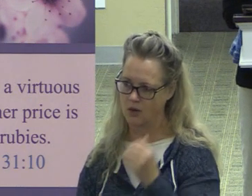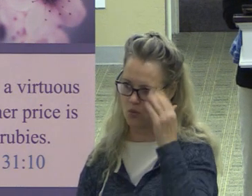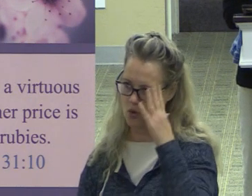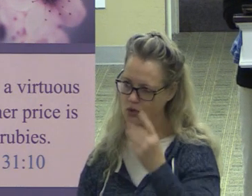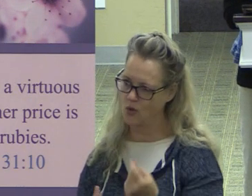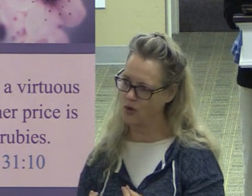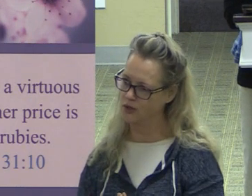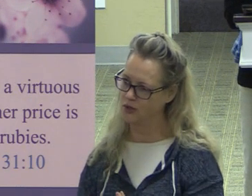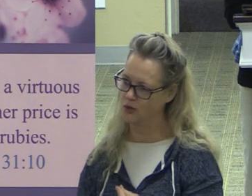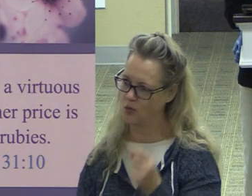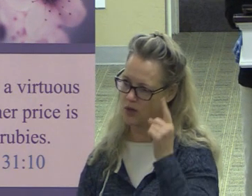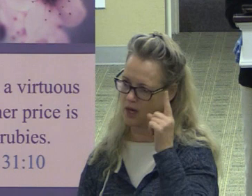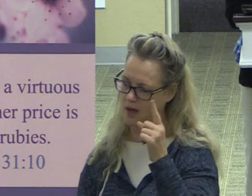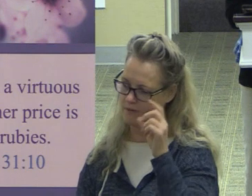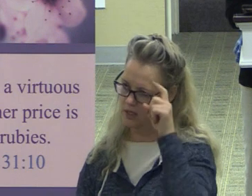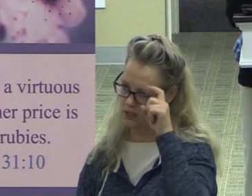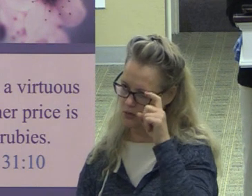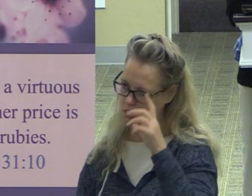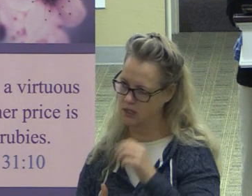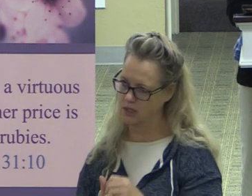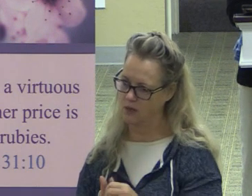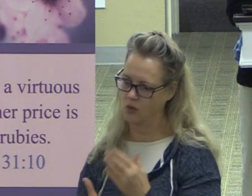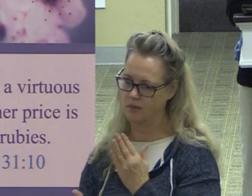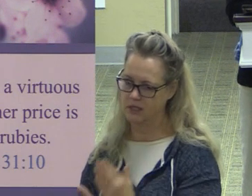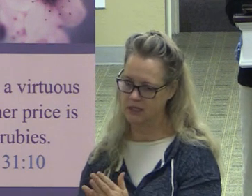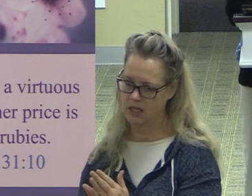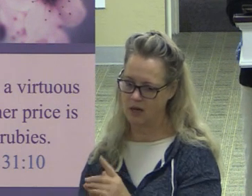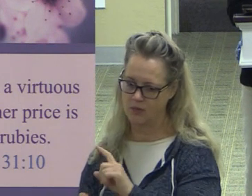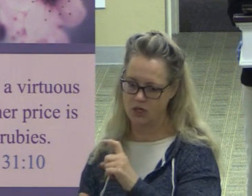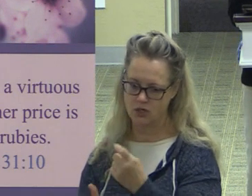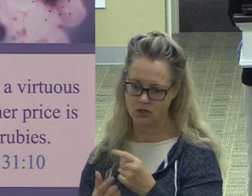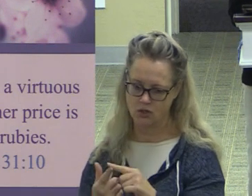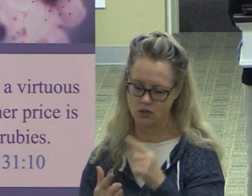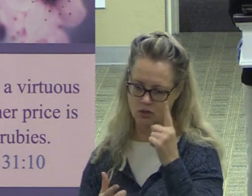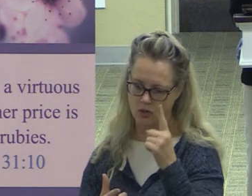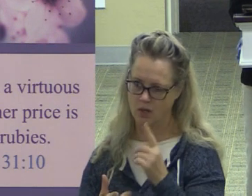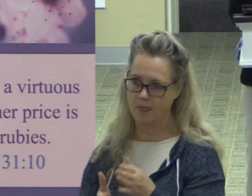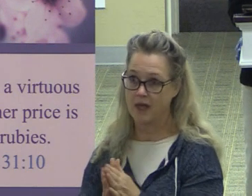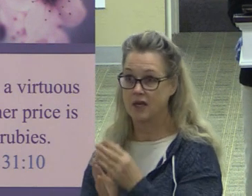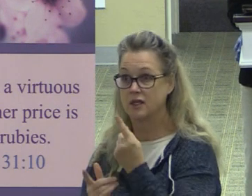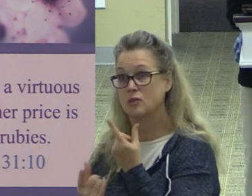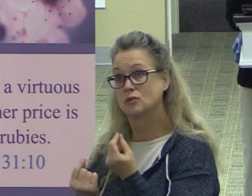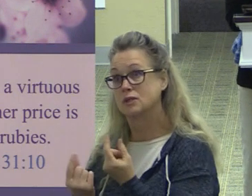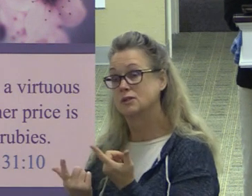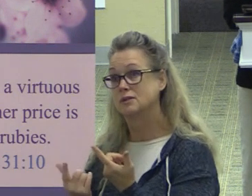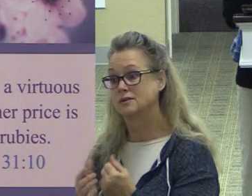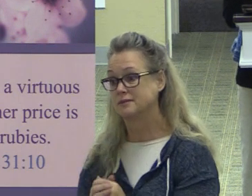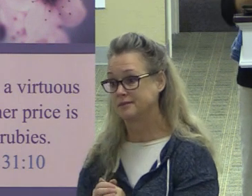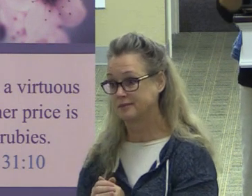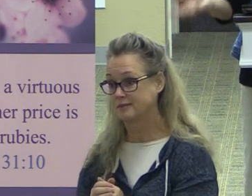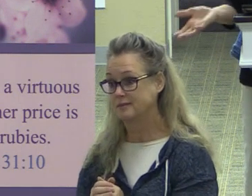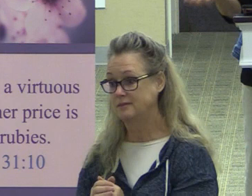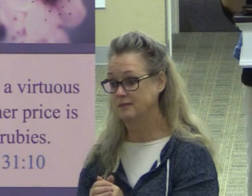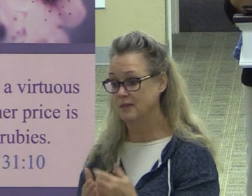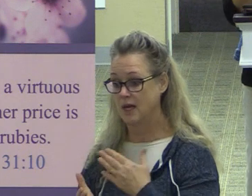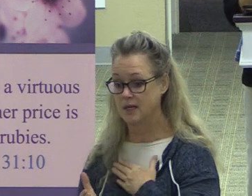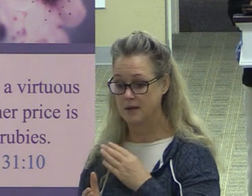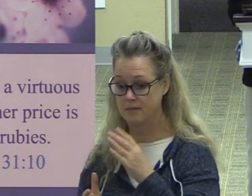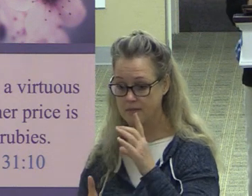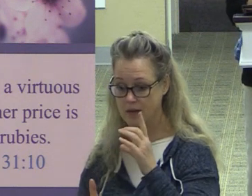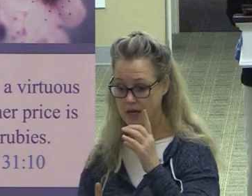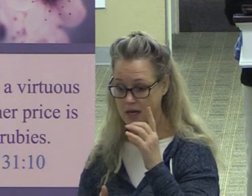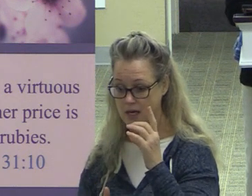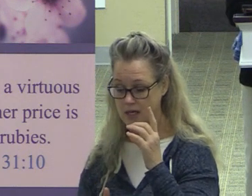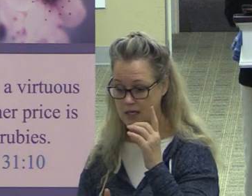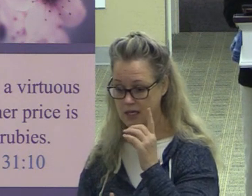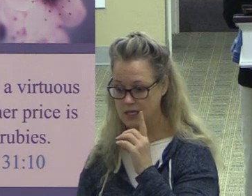We will have his wisdom. We will be able to stop and turn to him and ask him what we should do. My daily Bible reading brought me